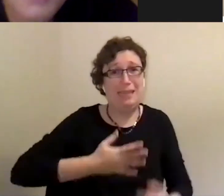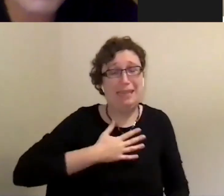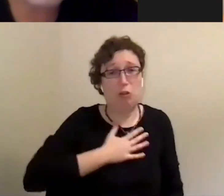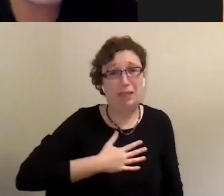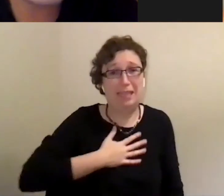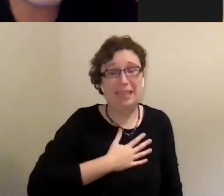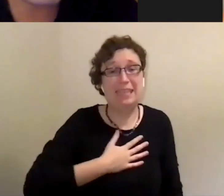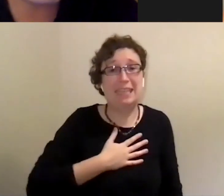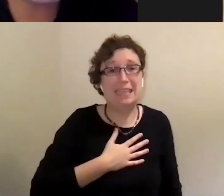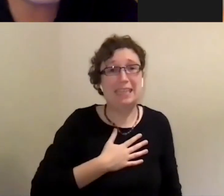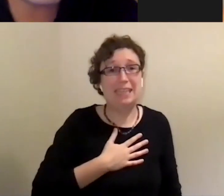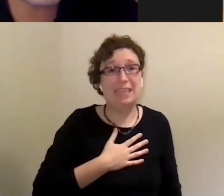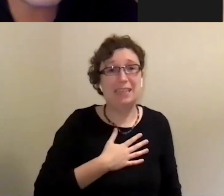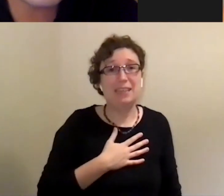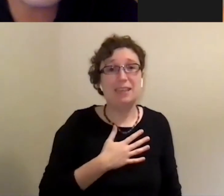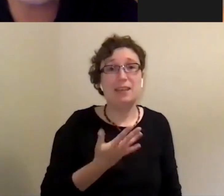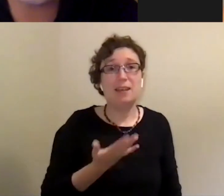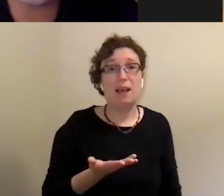do, how,